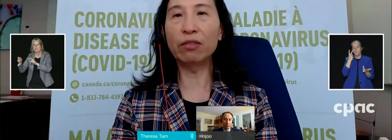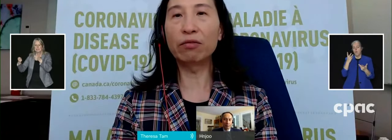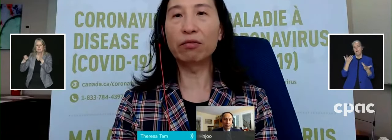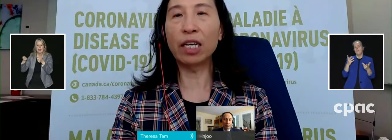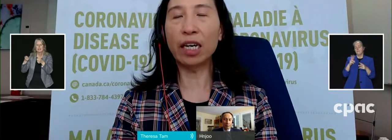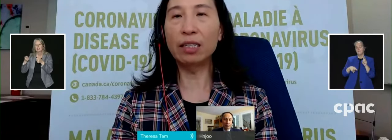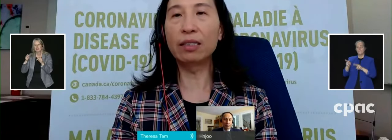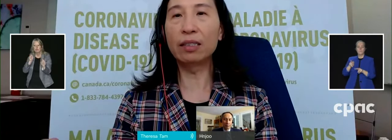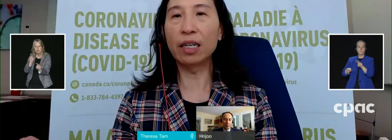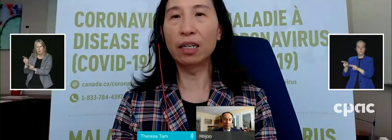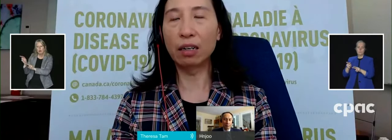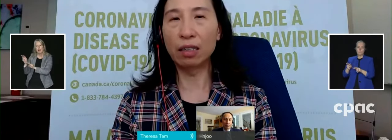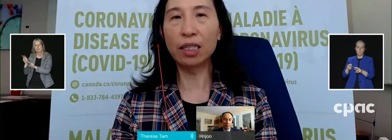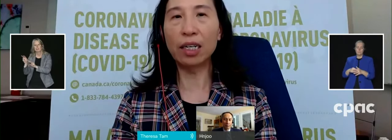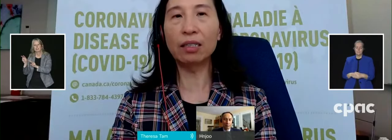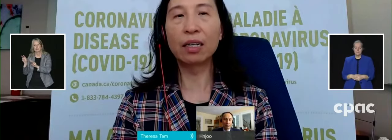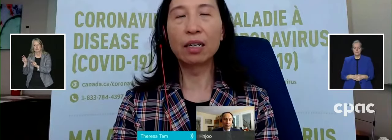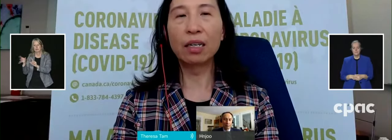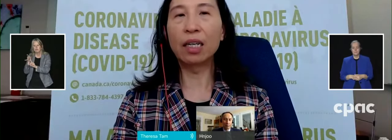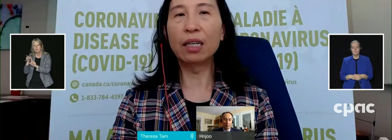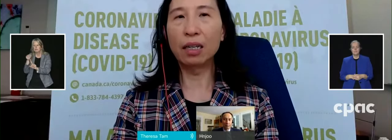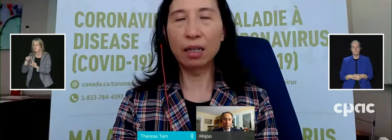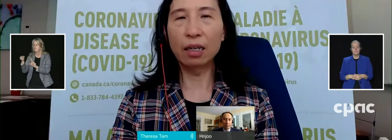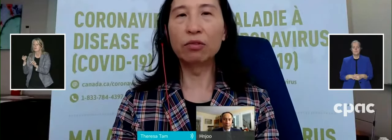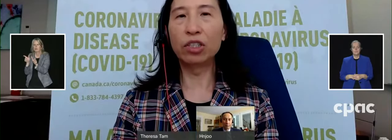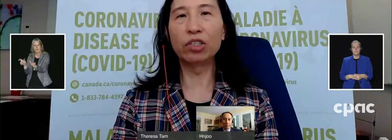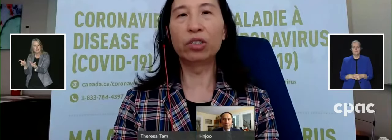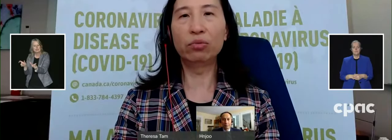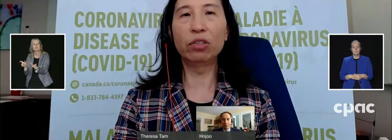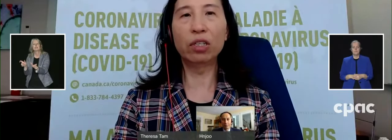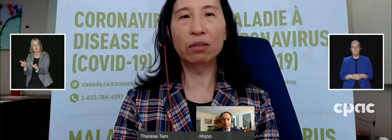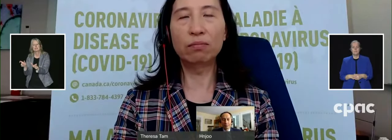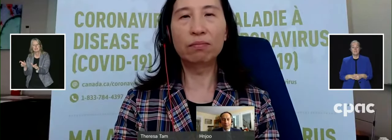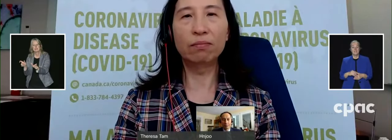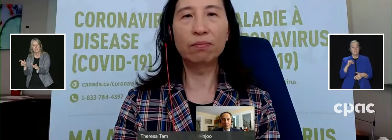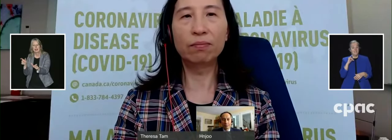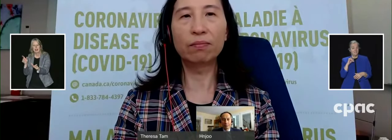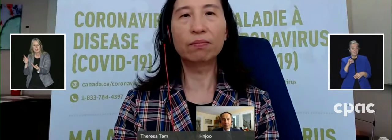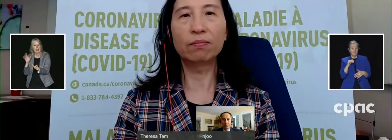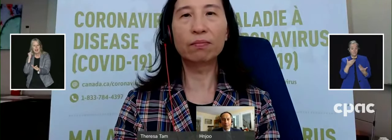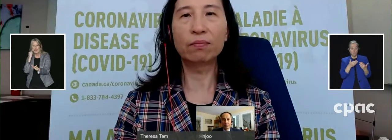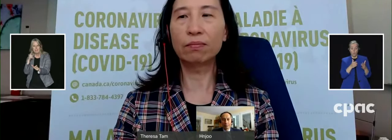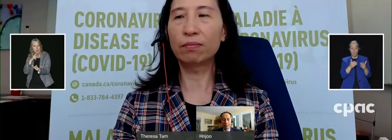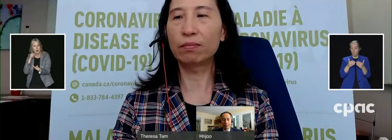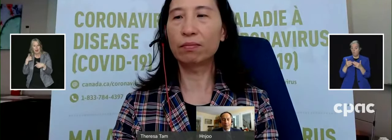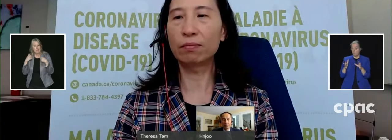manage cases and contacts, then resurgence will occur.